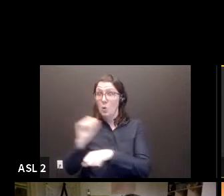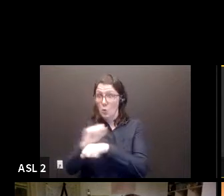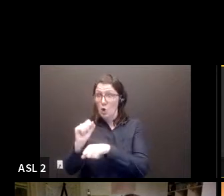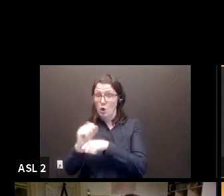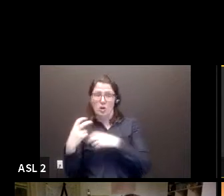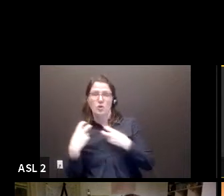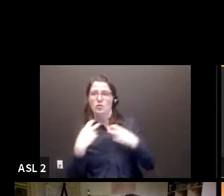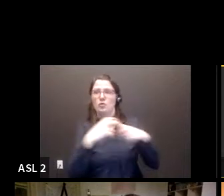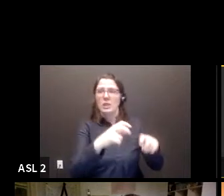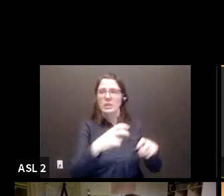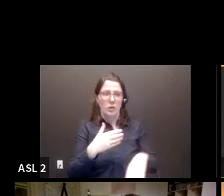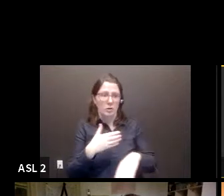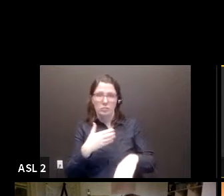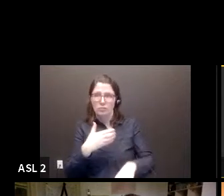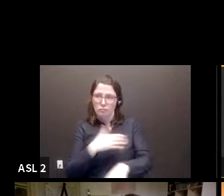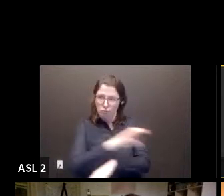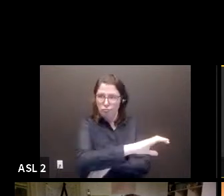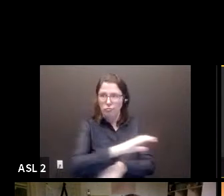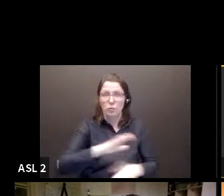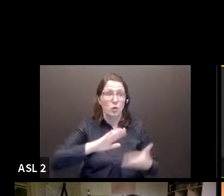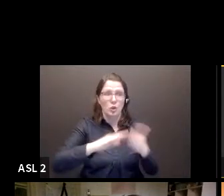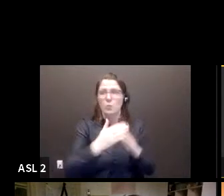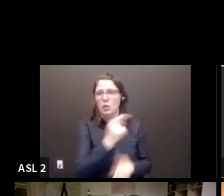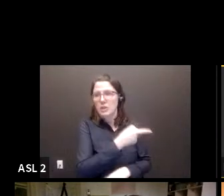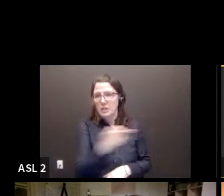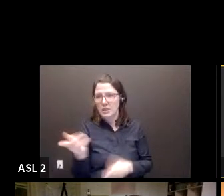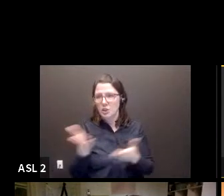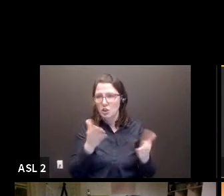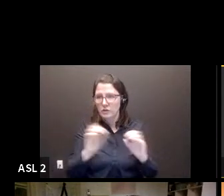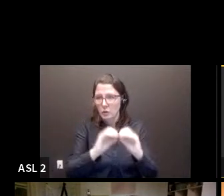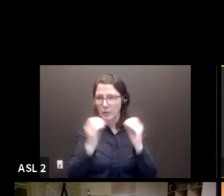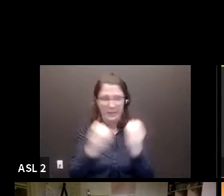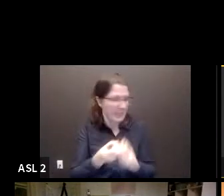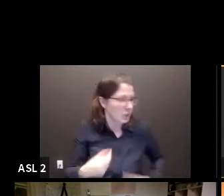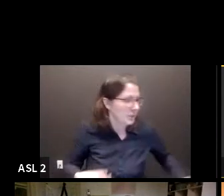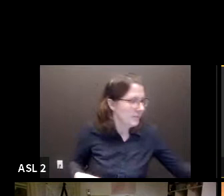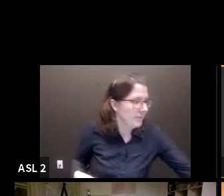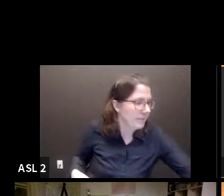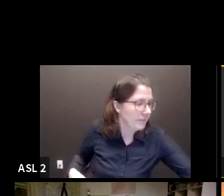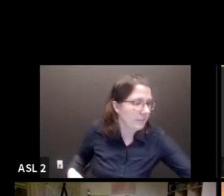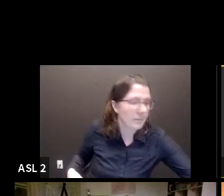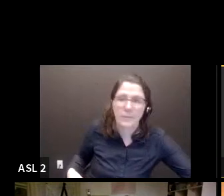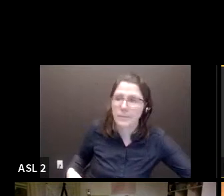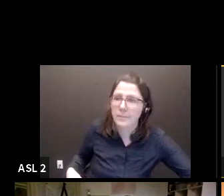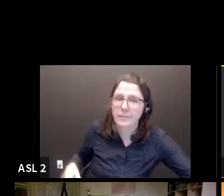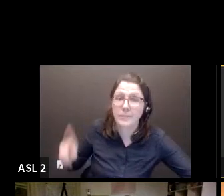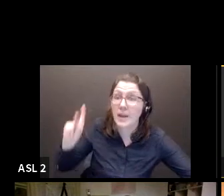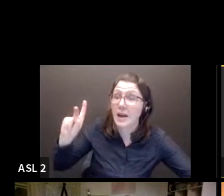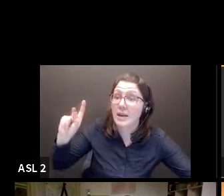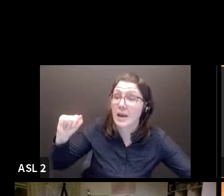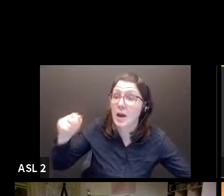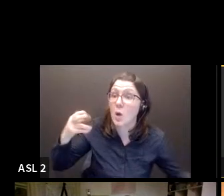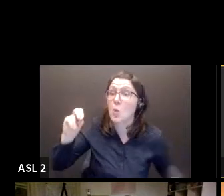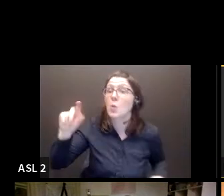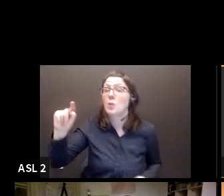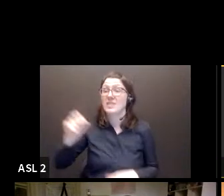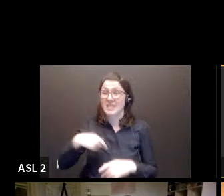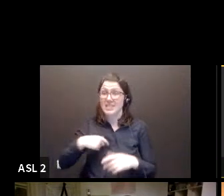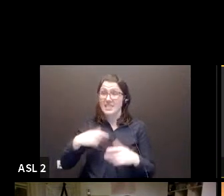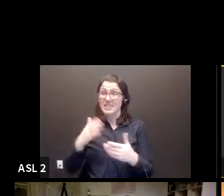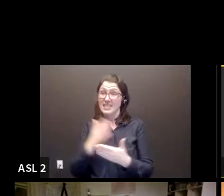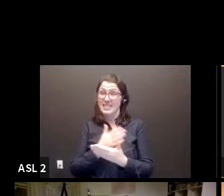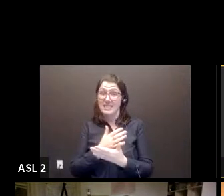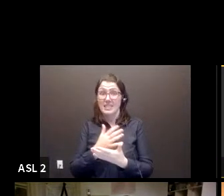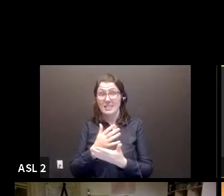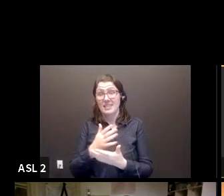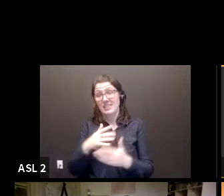we've heard of and i believe chair smallwood you mentioned this at the last public meeting the hoots upper range model is in the low 20 range